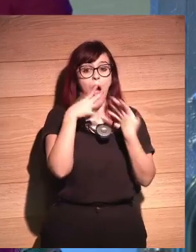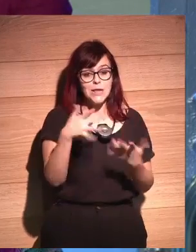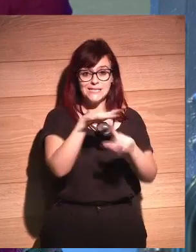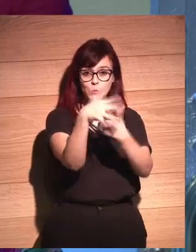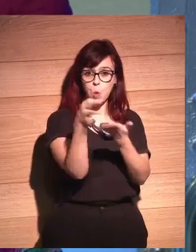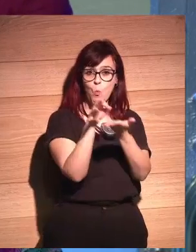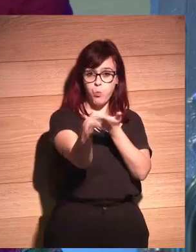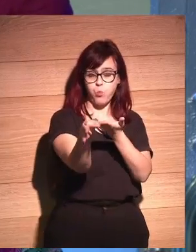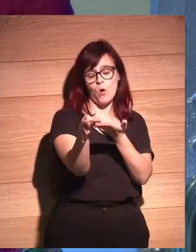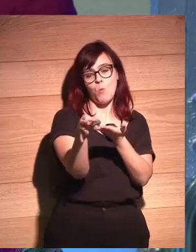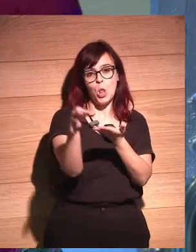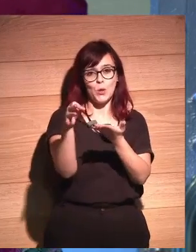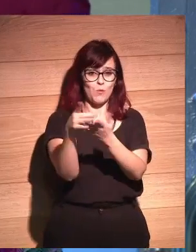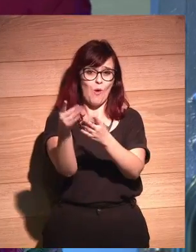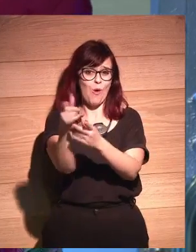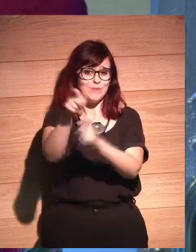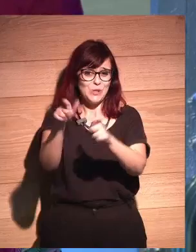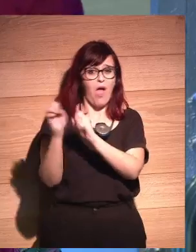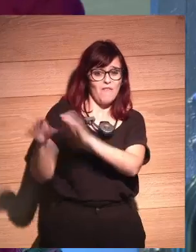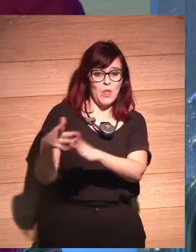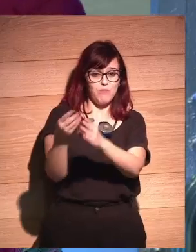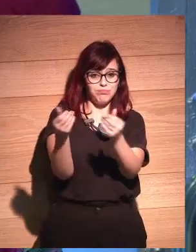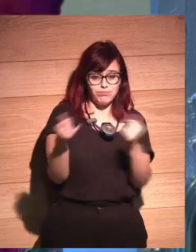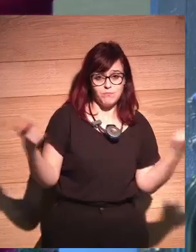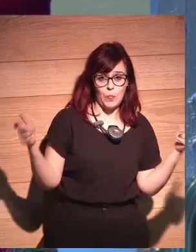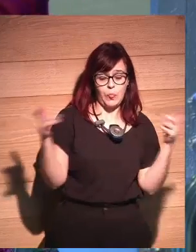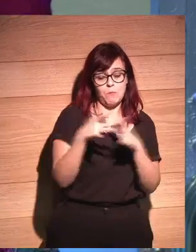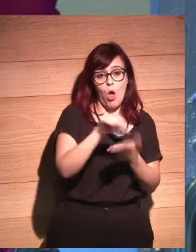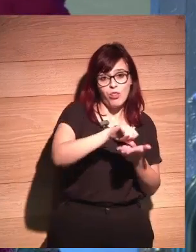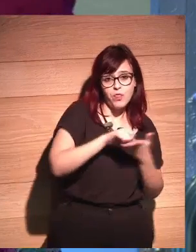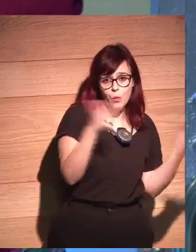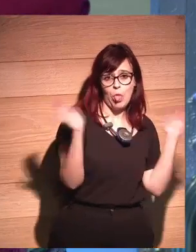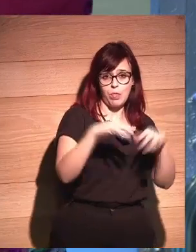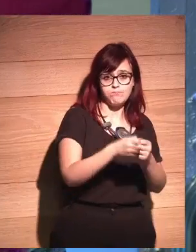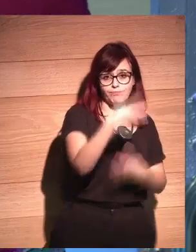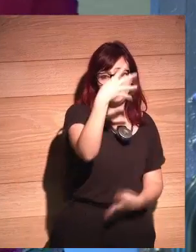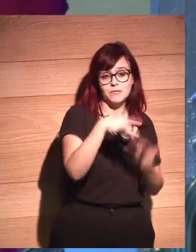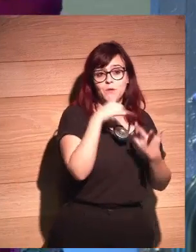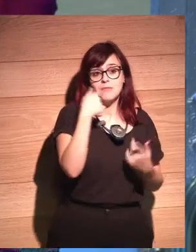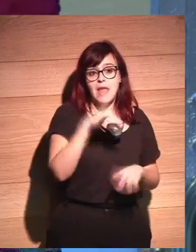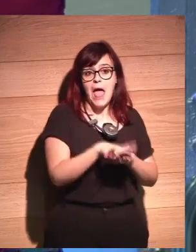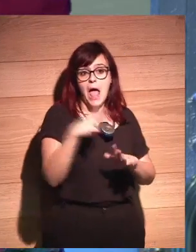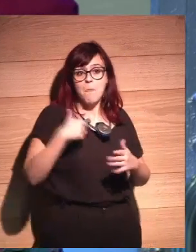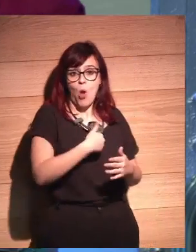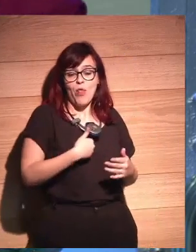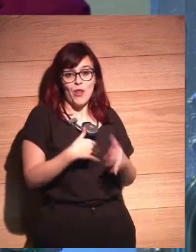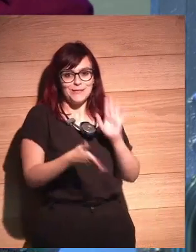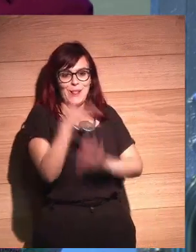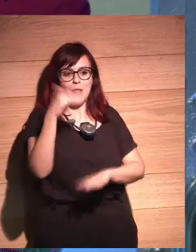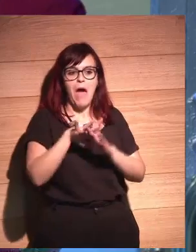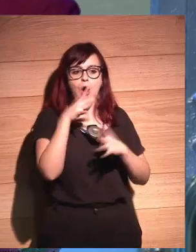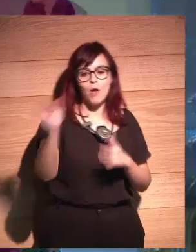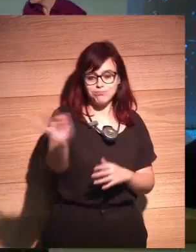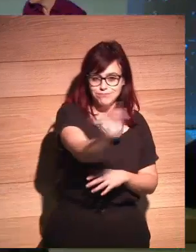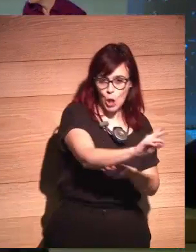on connectivity now that there's a lack of population in many rural